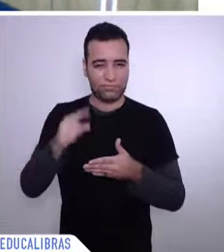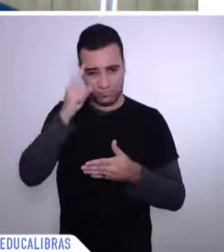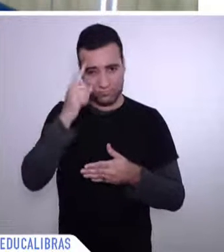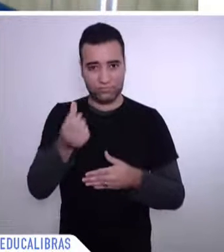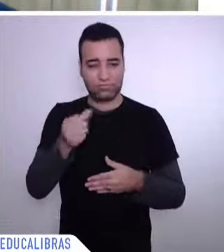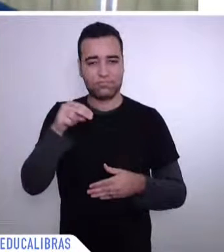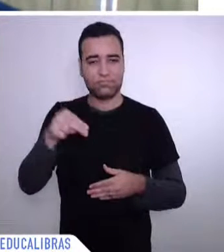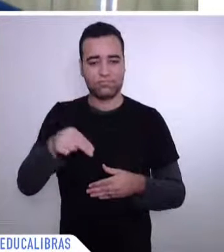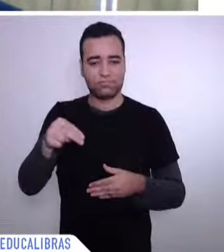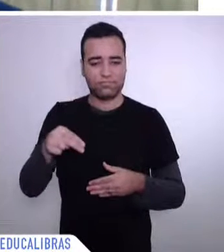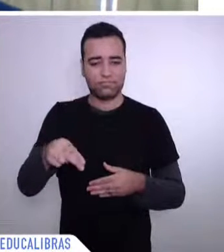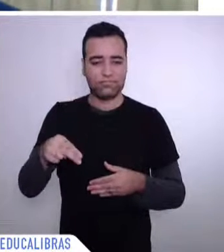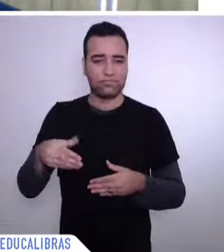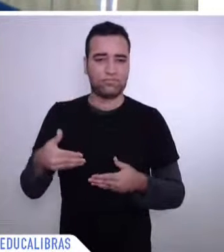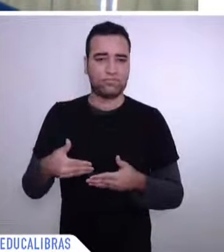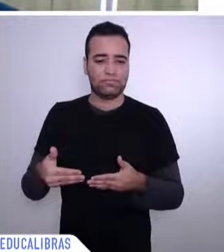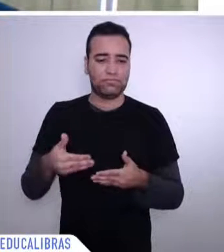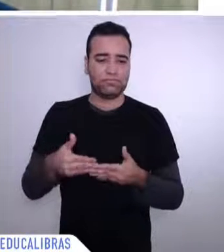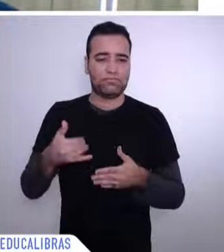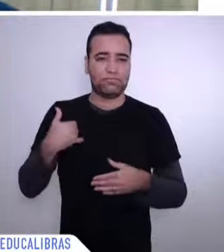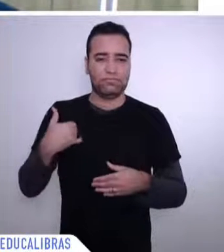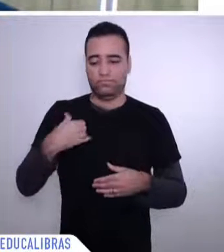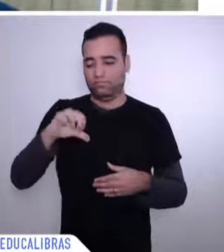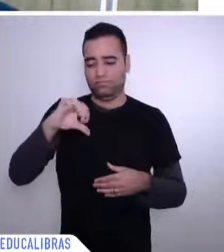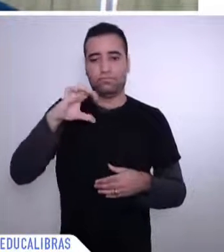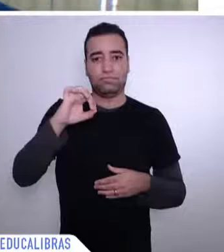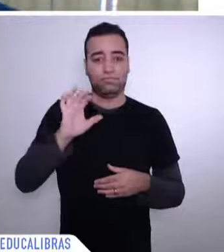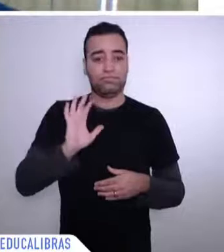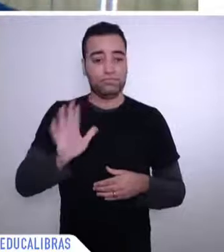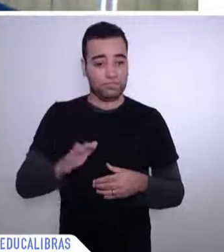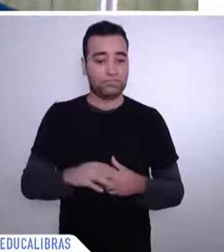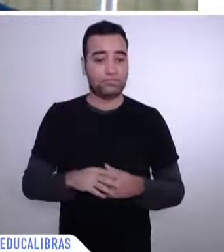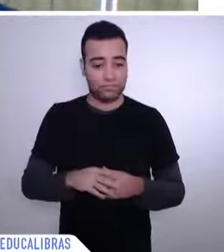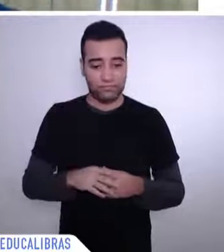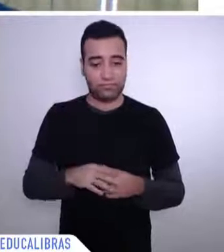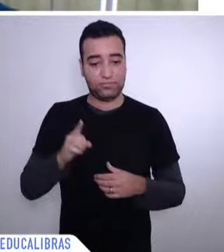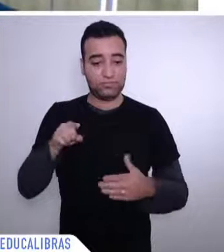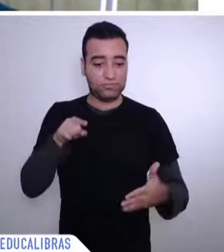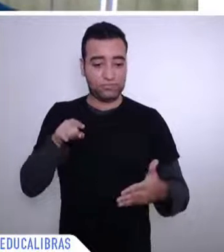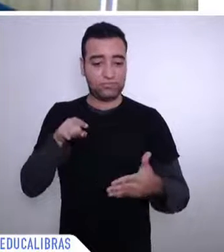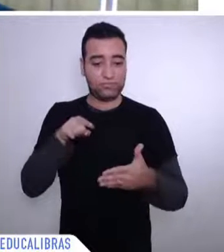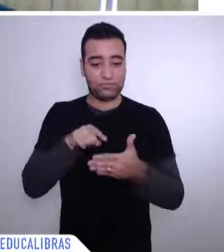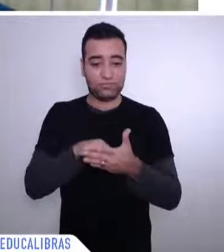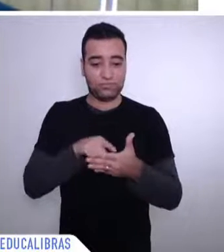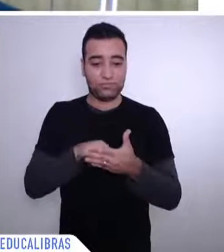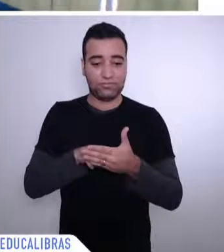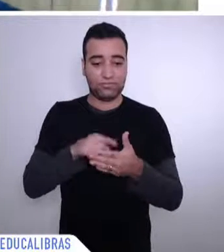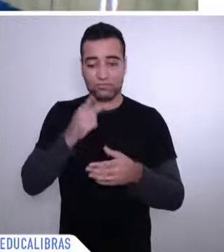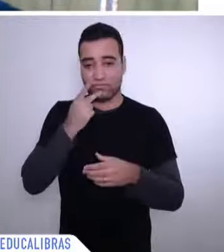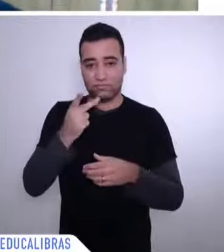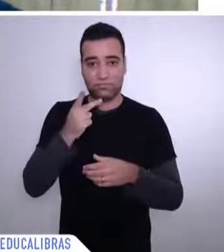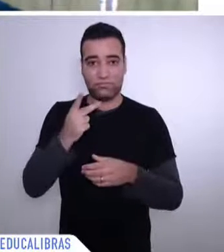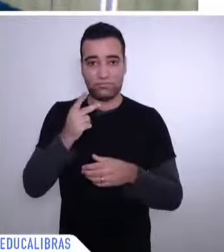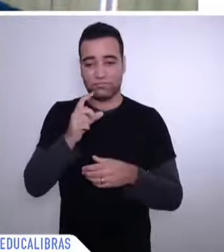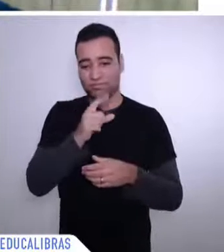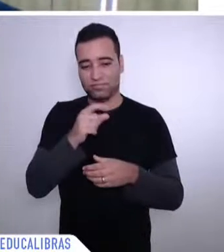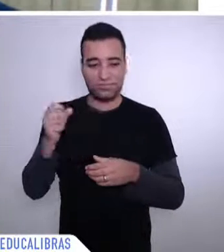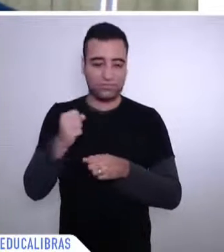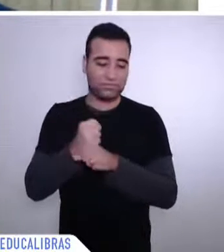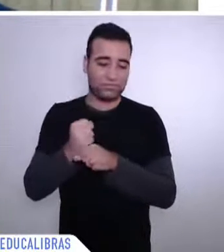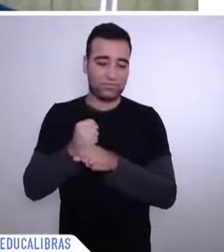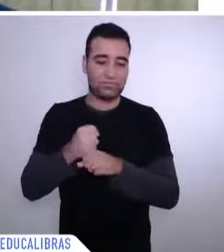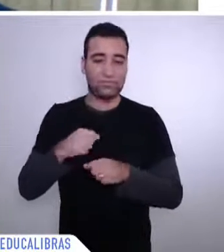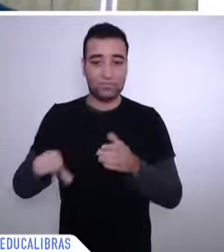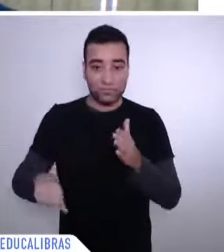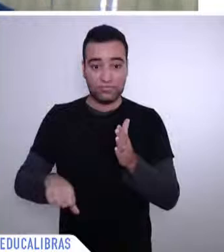in 1930. It will be 90 years on the 6th of November. It's going to